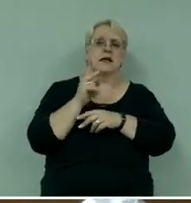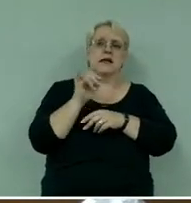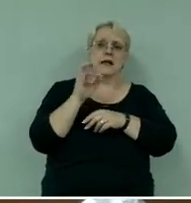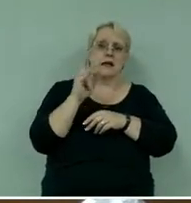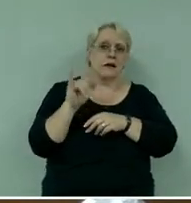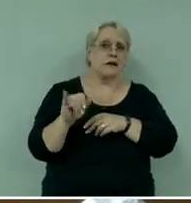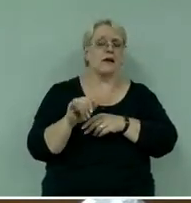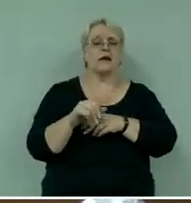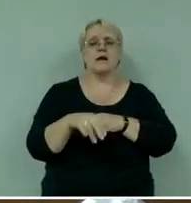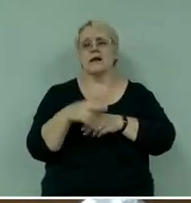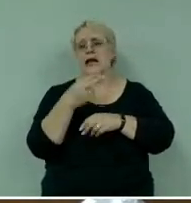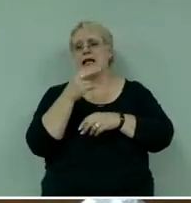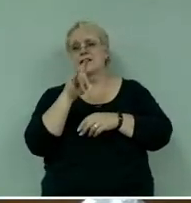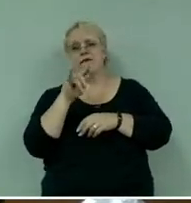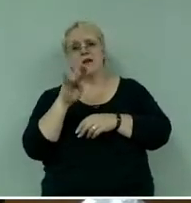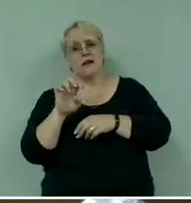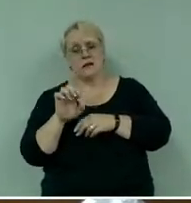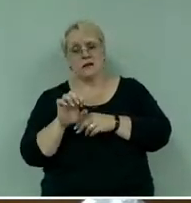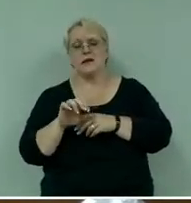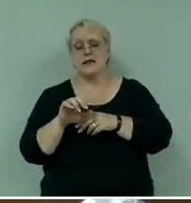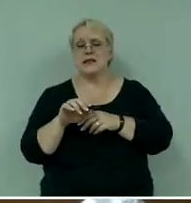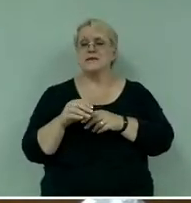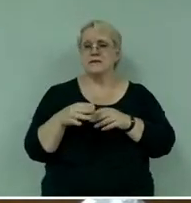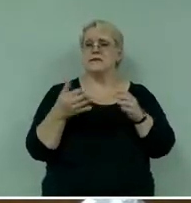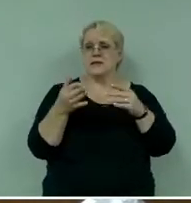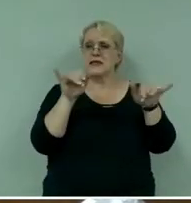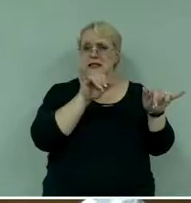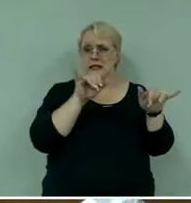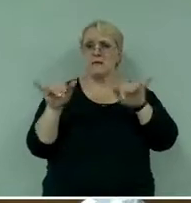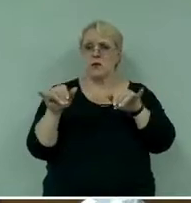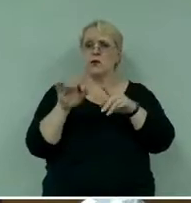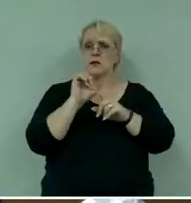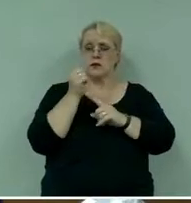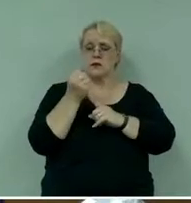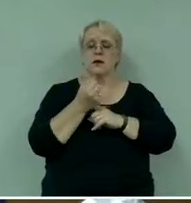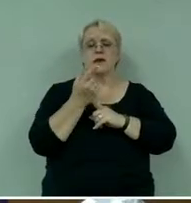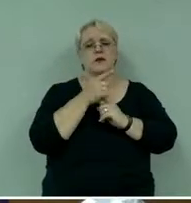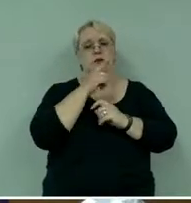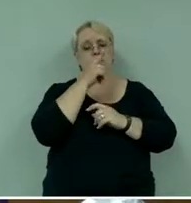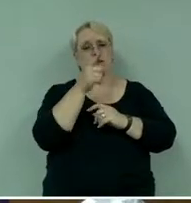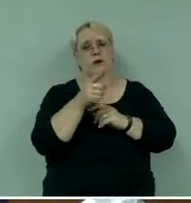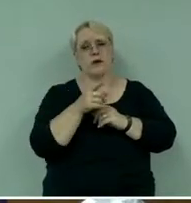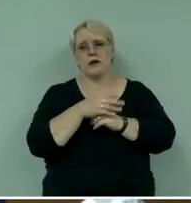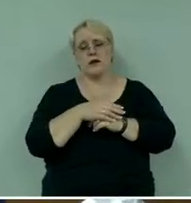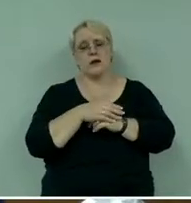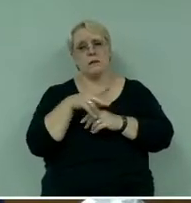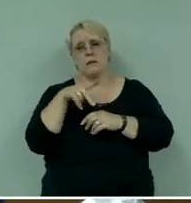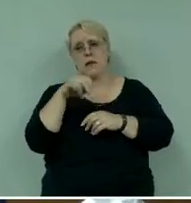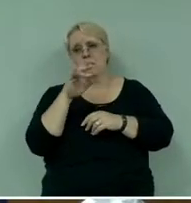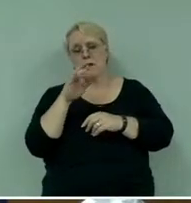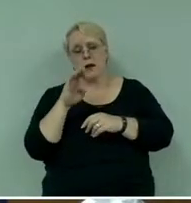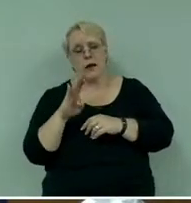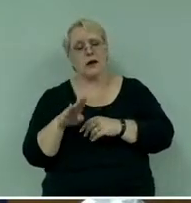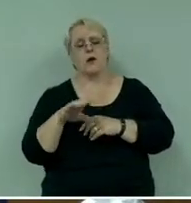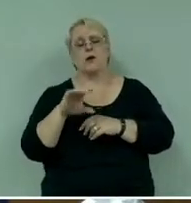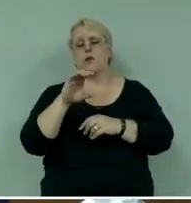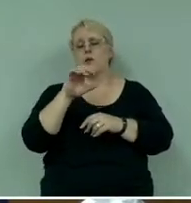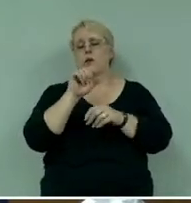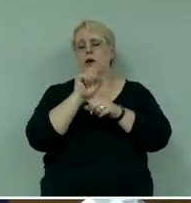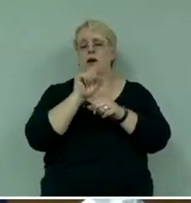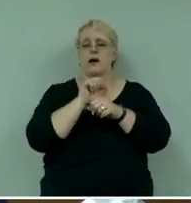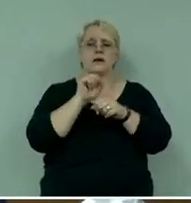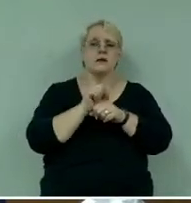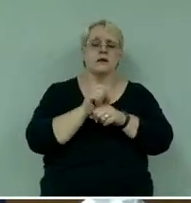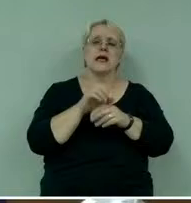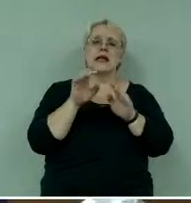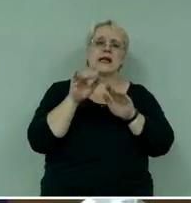in Haskell as well, and trying to accommodate similar them. situation. Yeah, similar situation. So it's really just a matter of public works and engineering trying to make